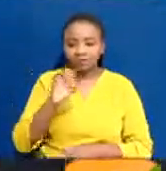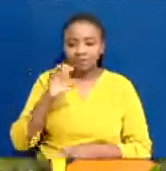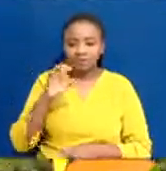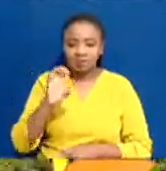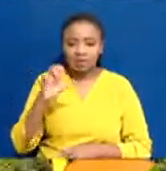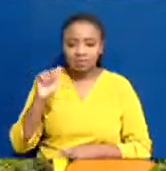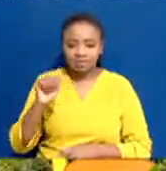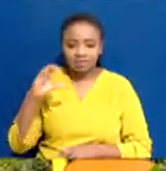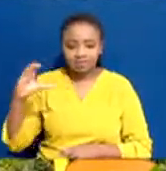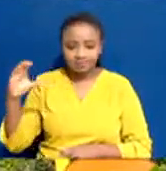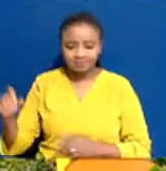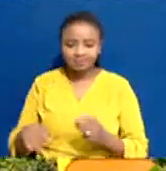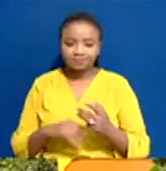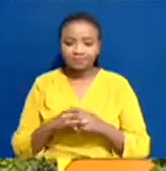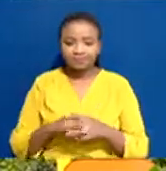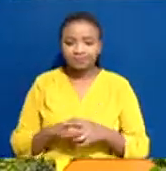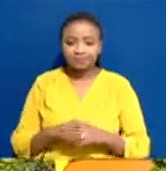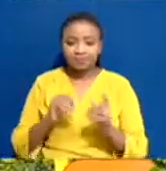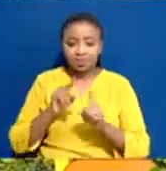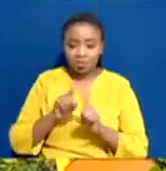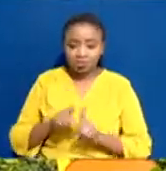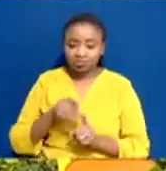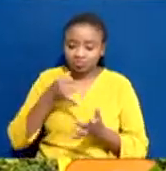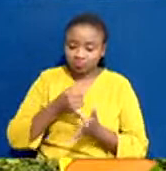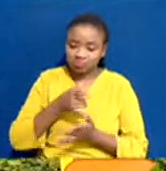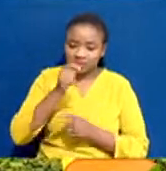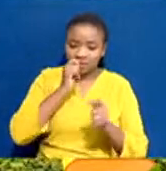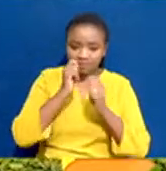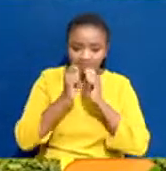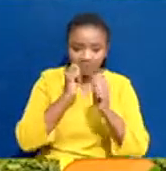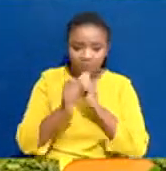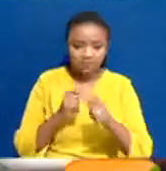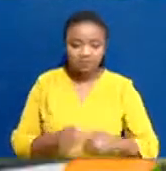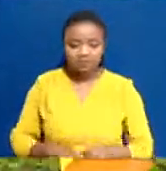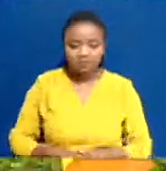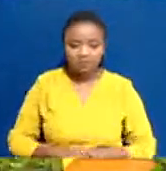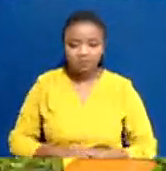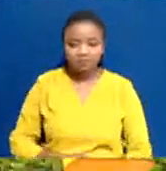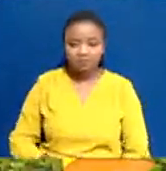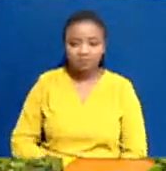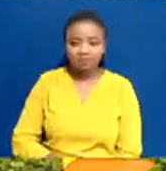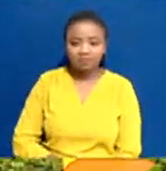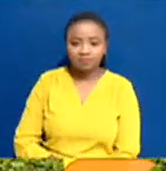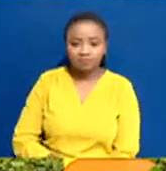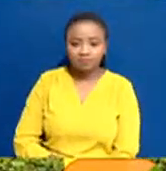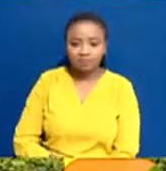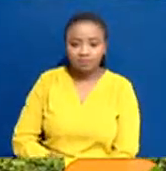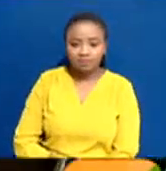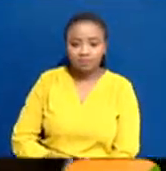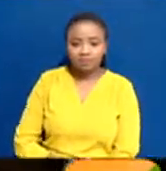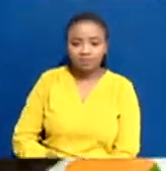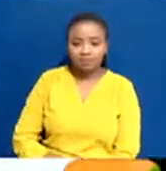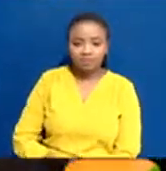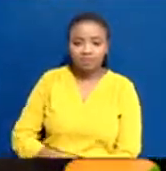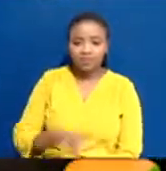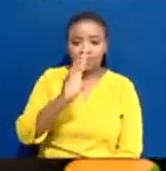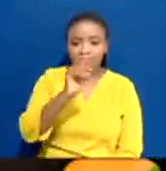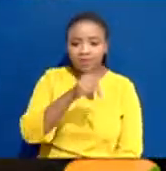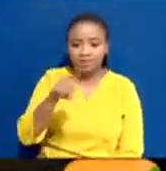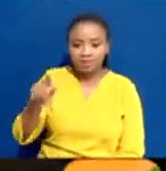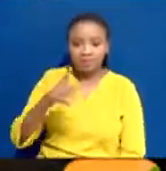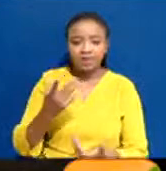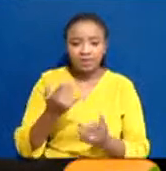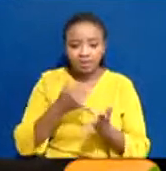and Anti-Corruption Commission were also interviewed by the panel. The DPP selection panel was made up by